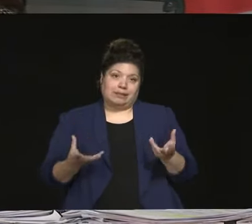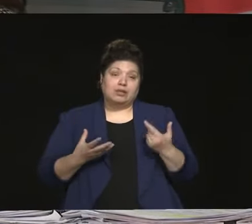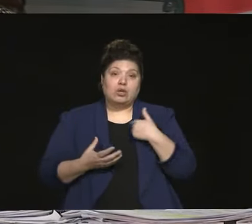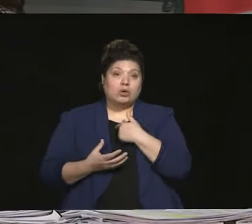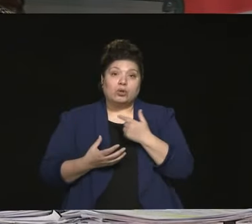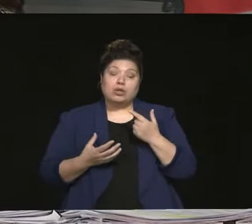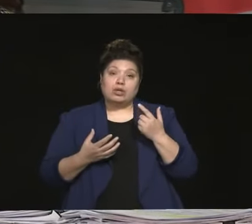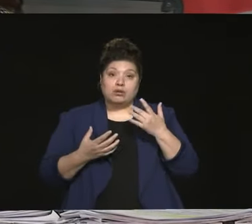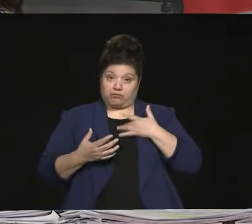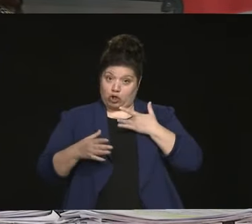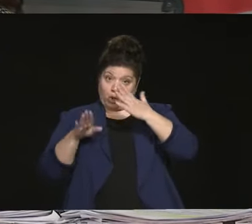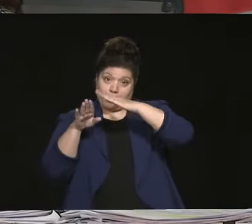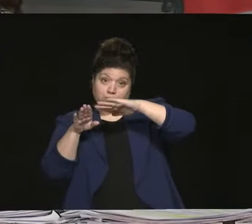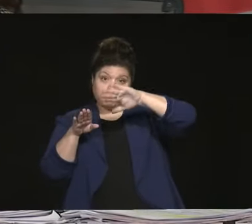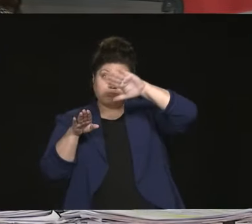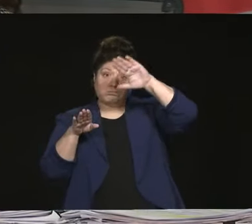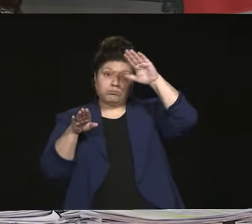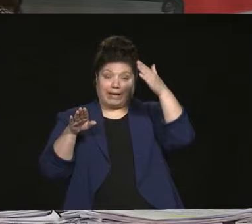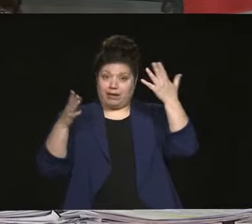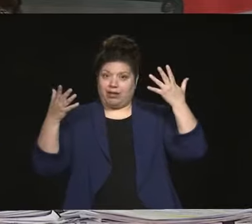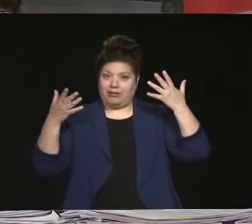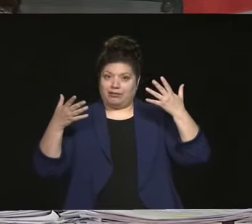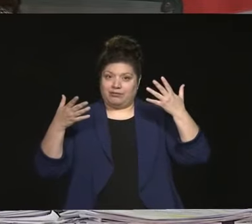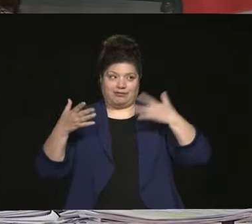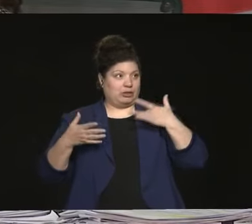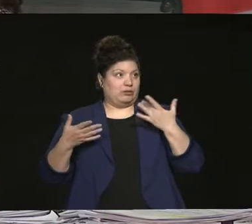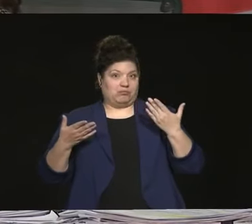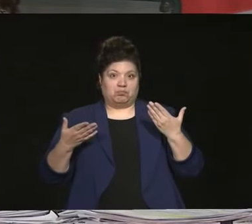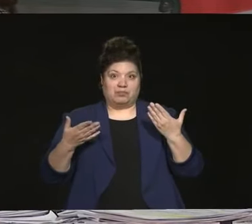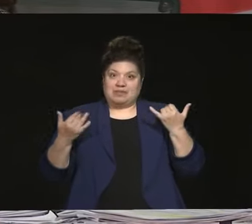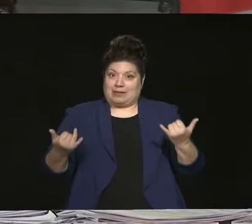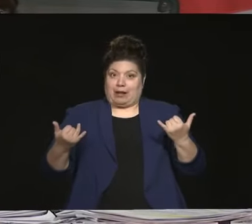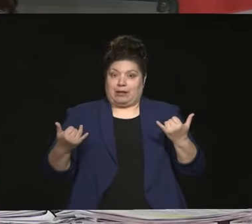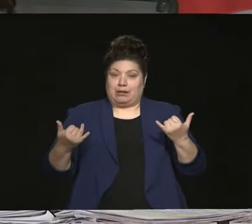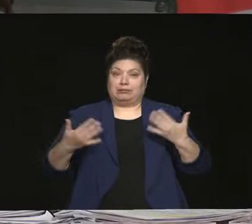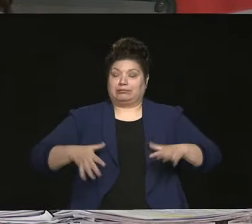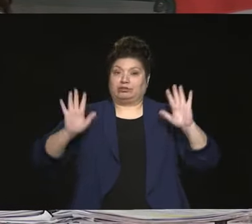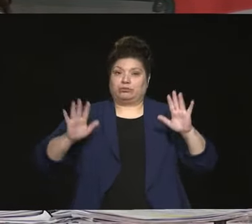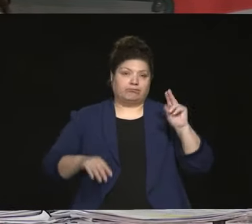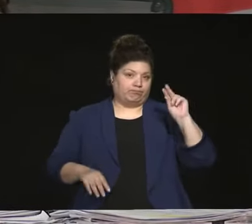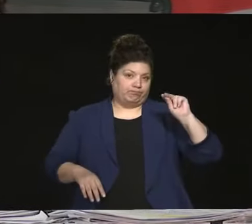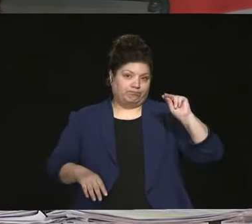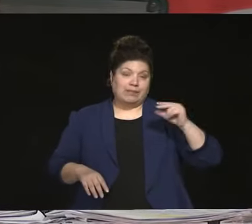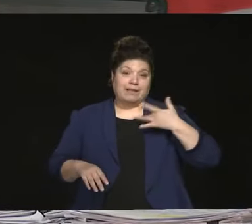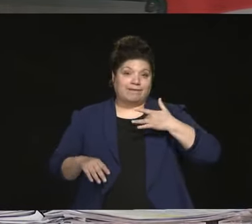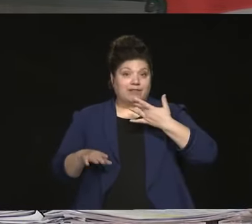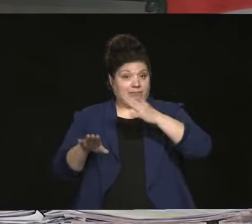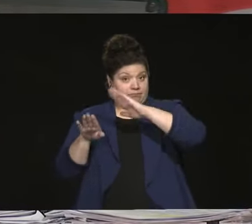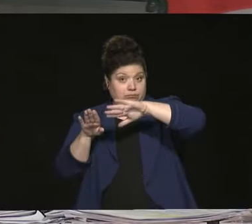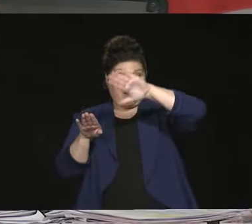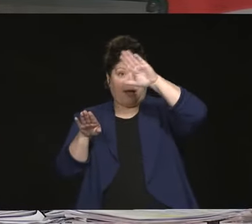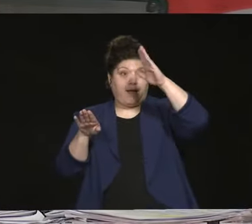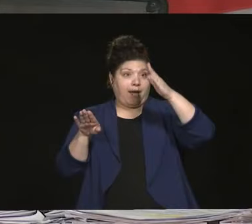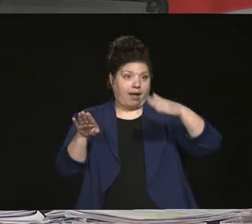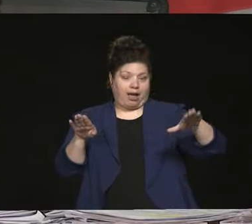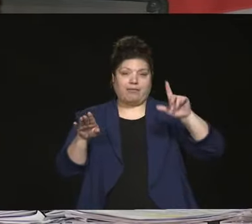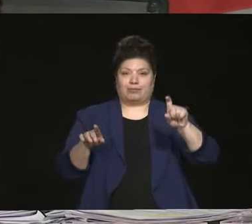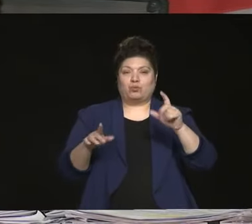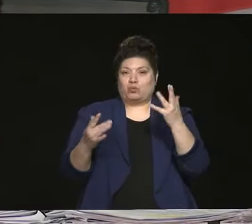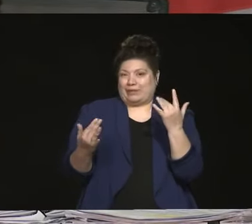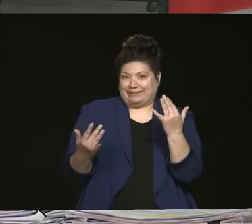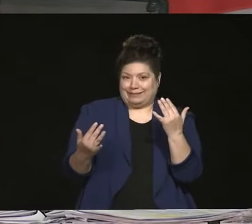see the estimation of whether we've passed the peak until we've actually passed it. So that we have to